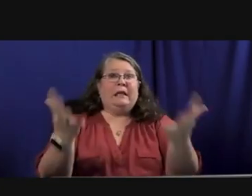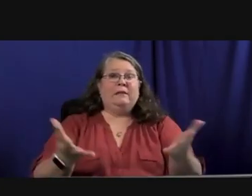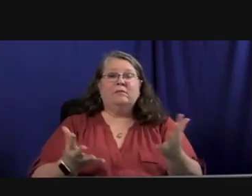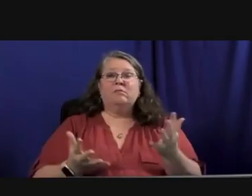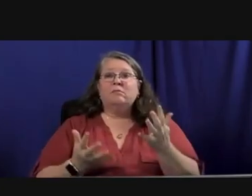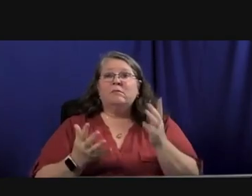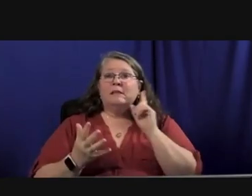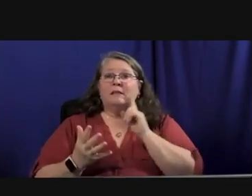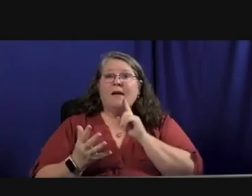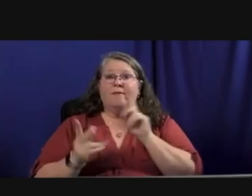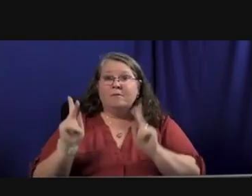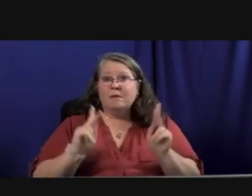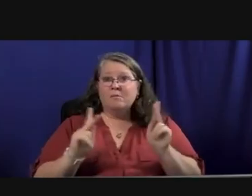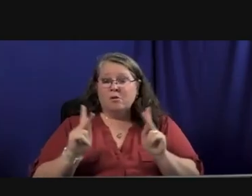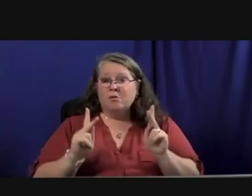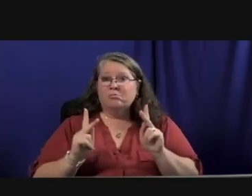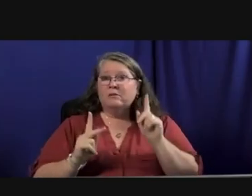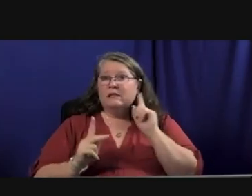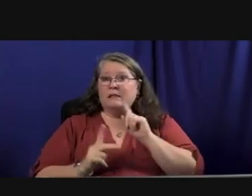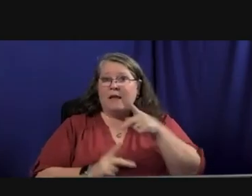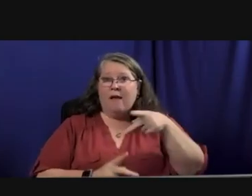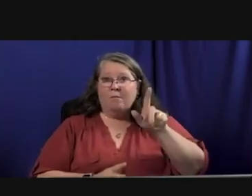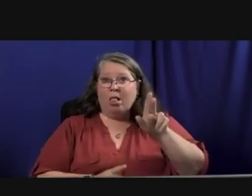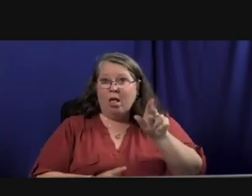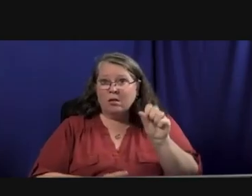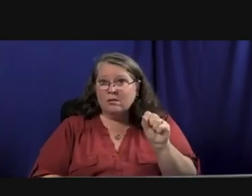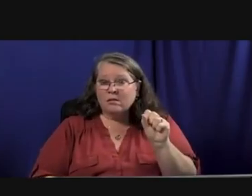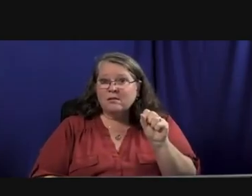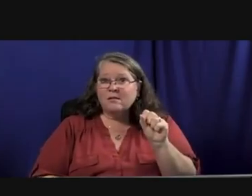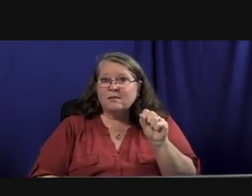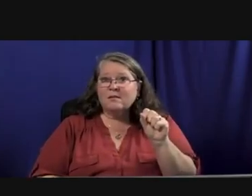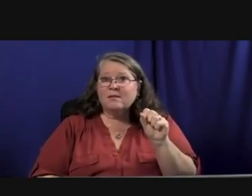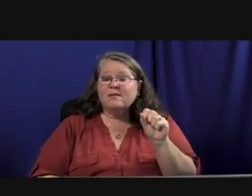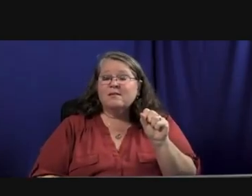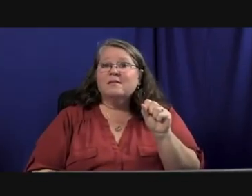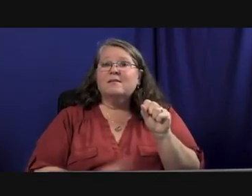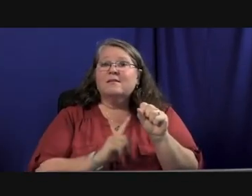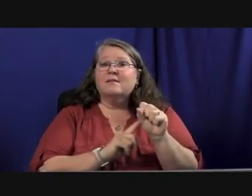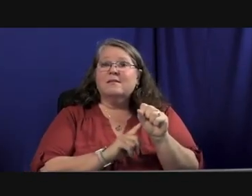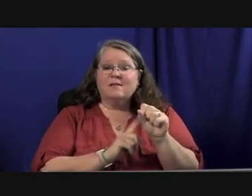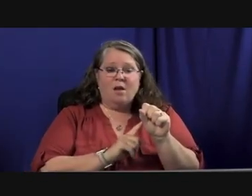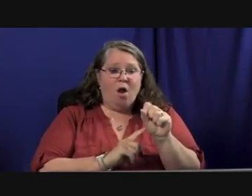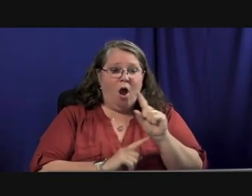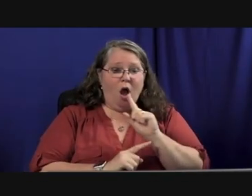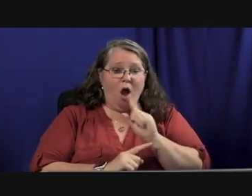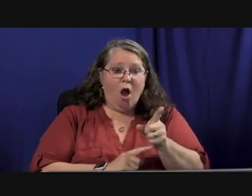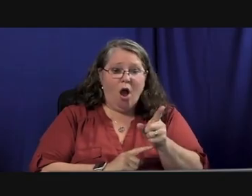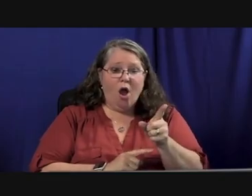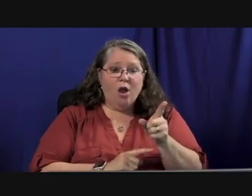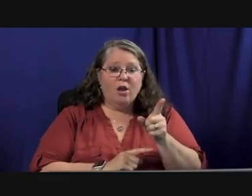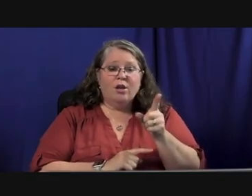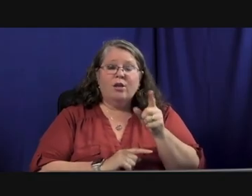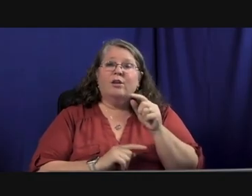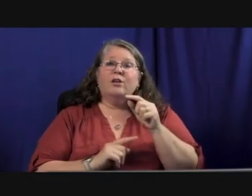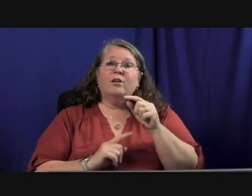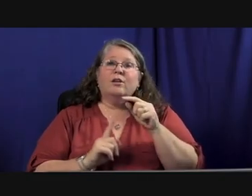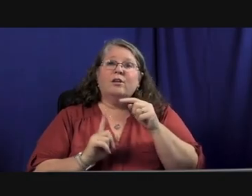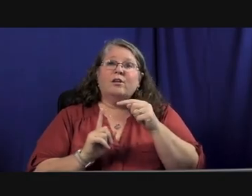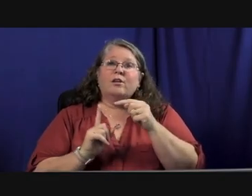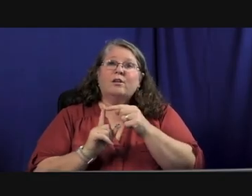consideration is a lot of deaf folks, especially the deaf plus population,